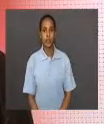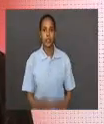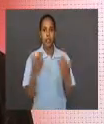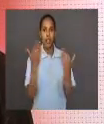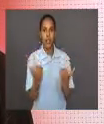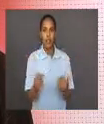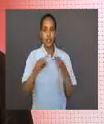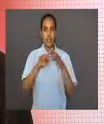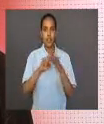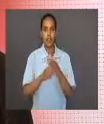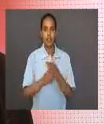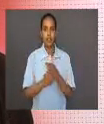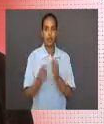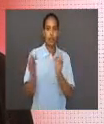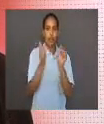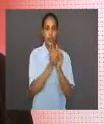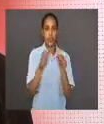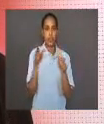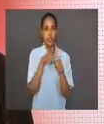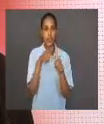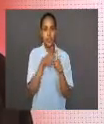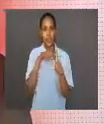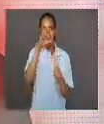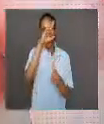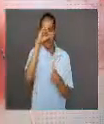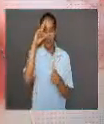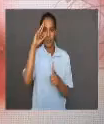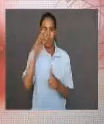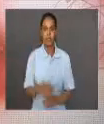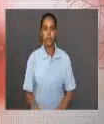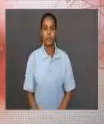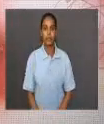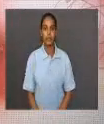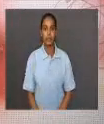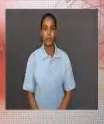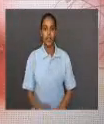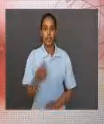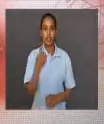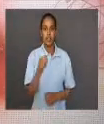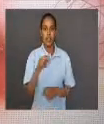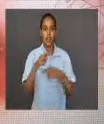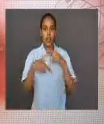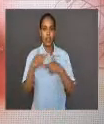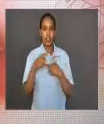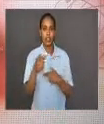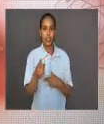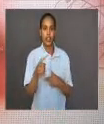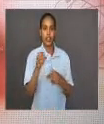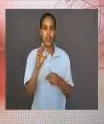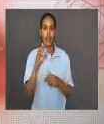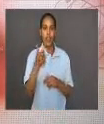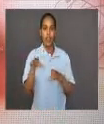Let us start with the first factor. The reaction rate of